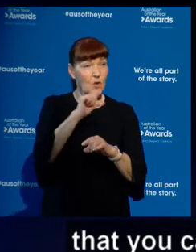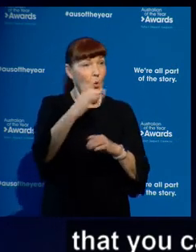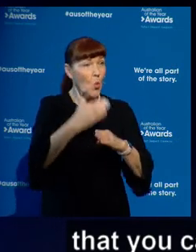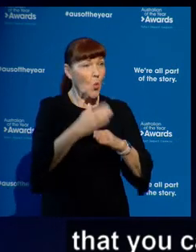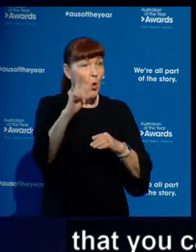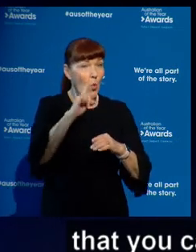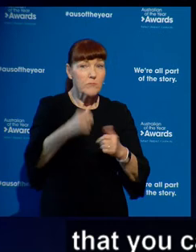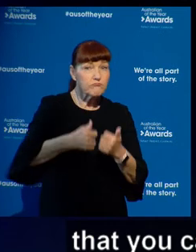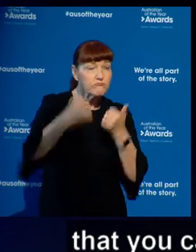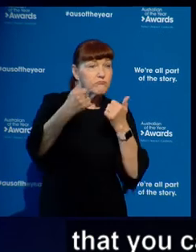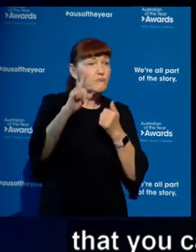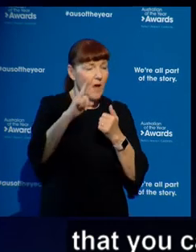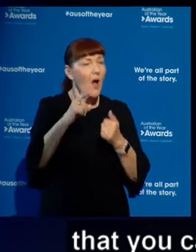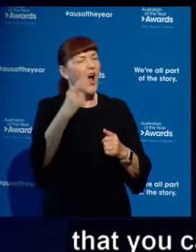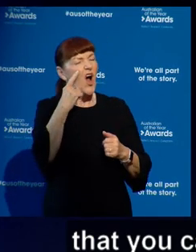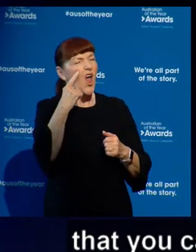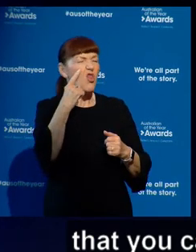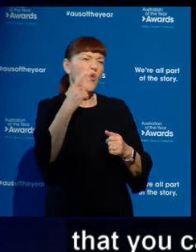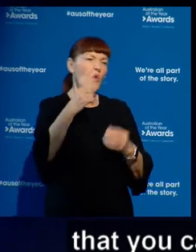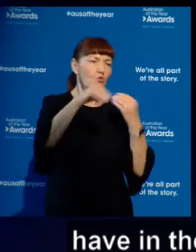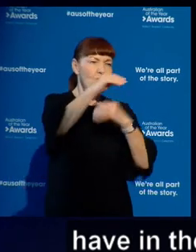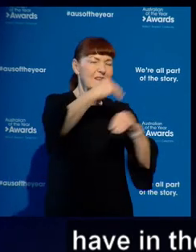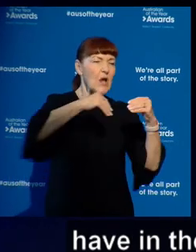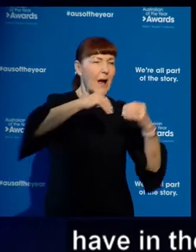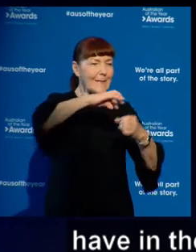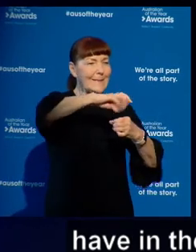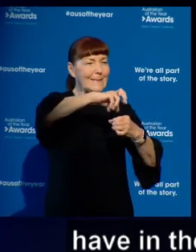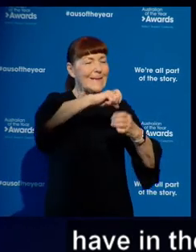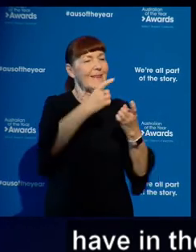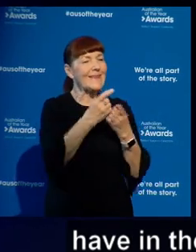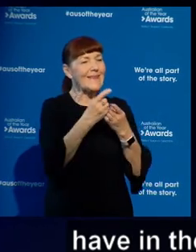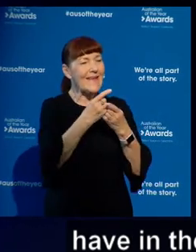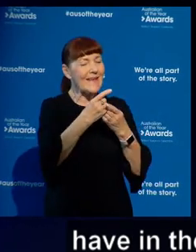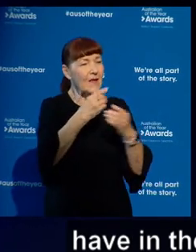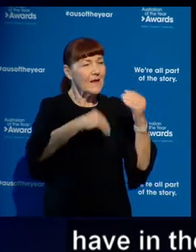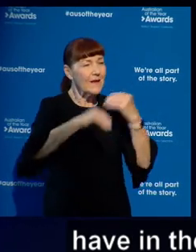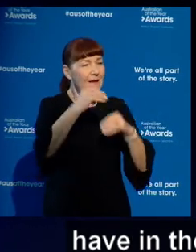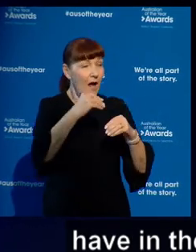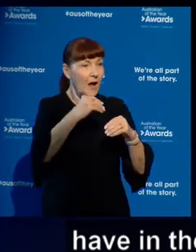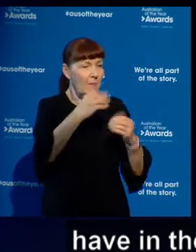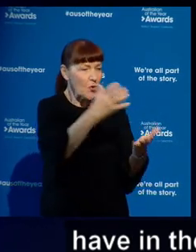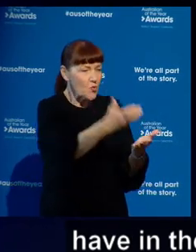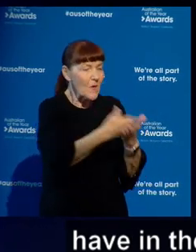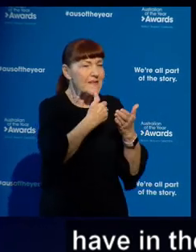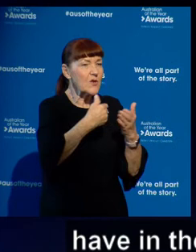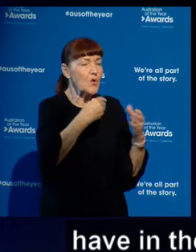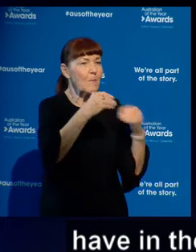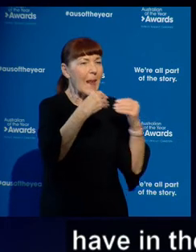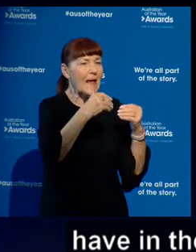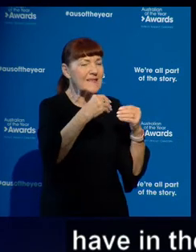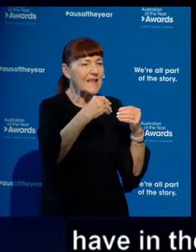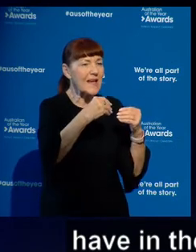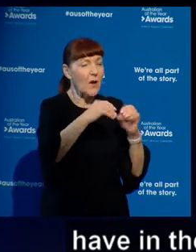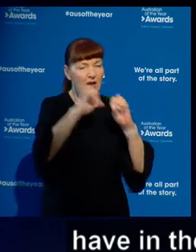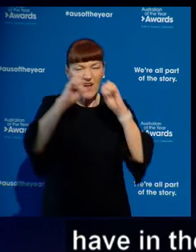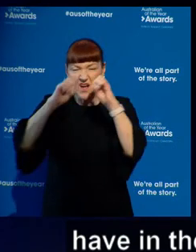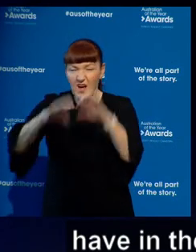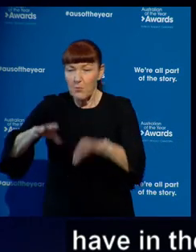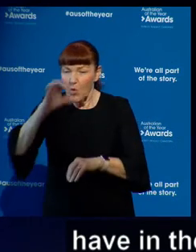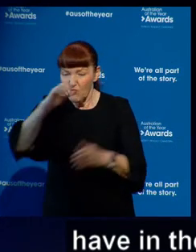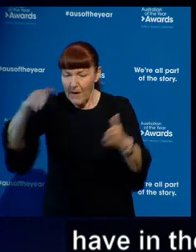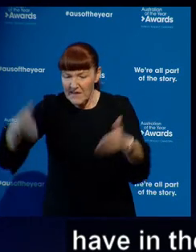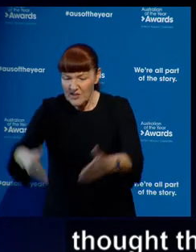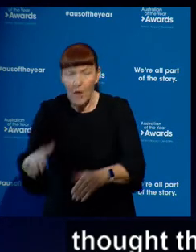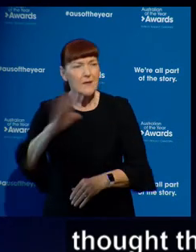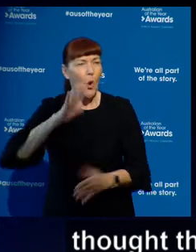I thought the recycling project would have the biggest impact was just rescuing plastic from landfill. Something as simple as a